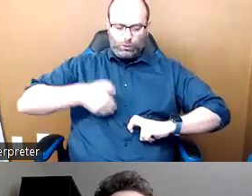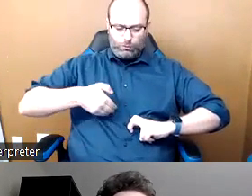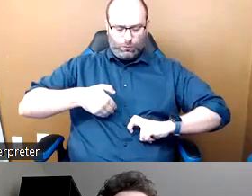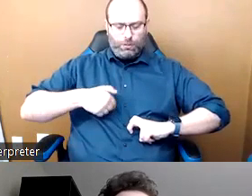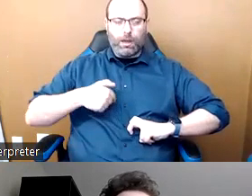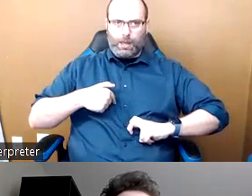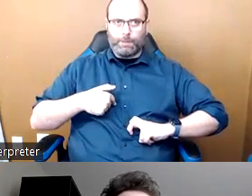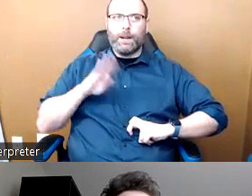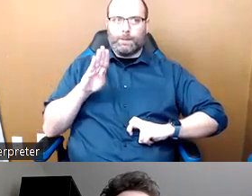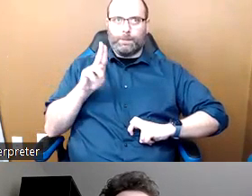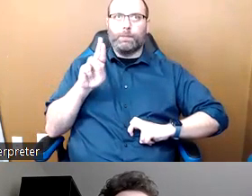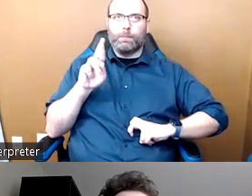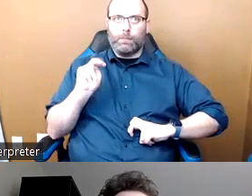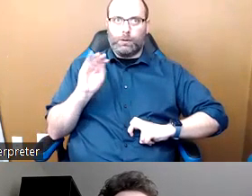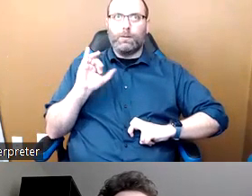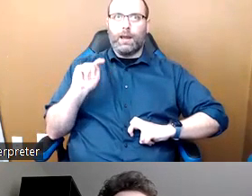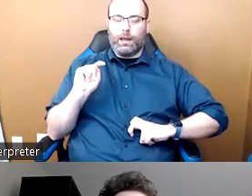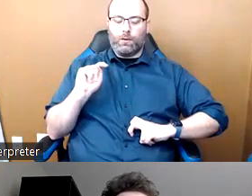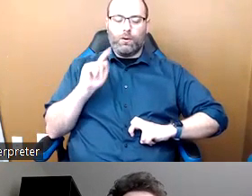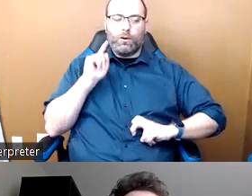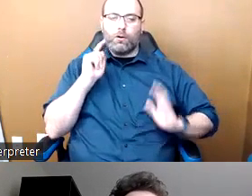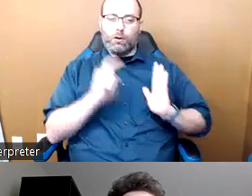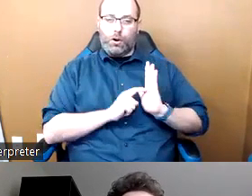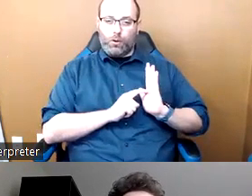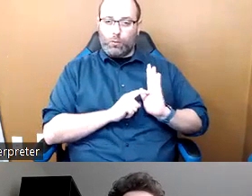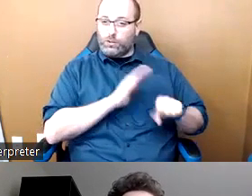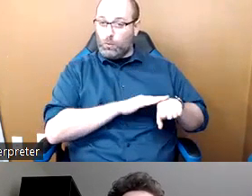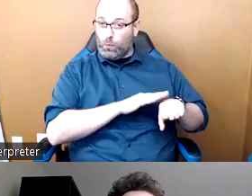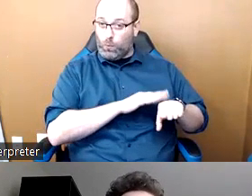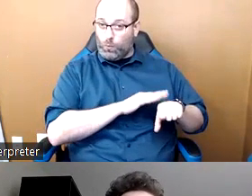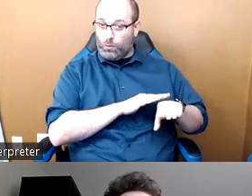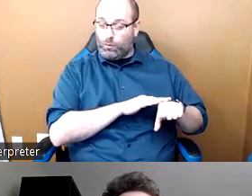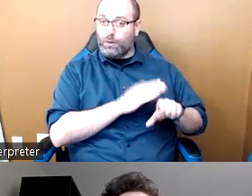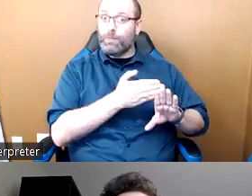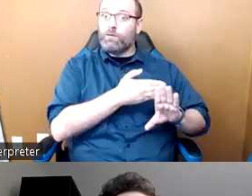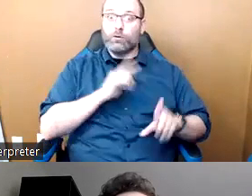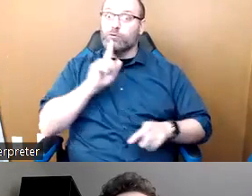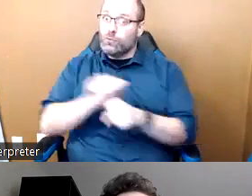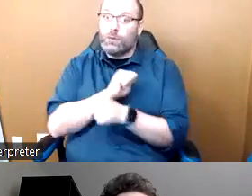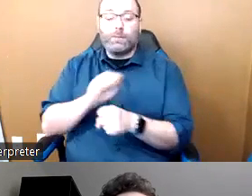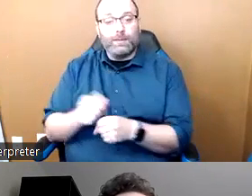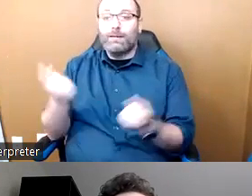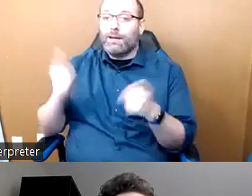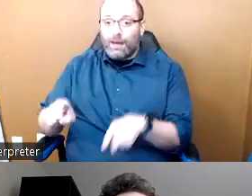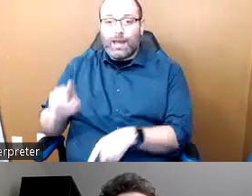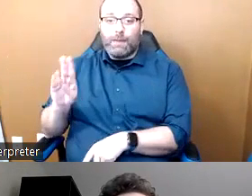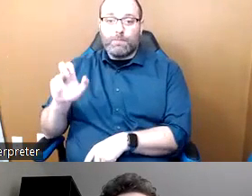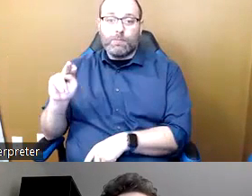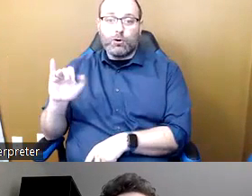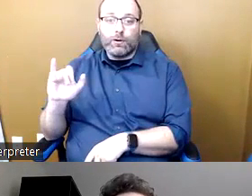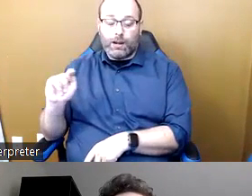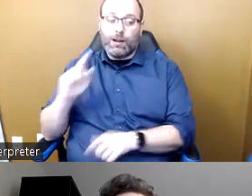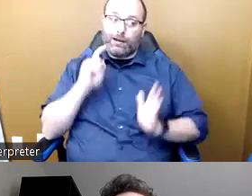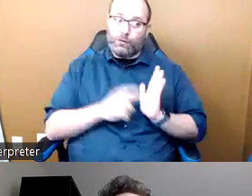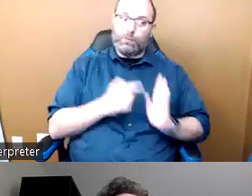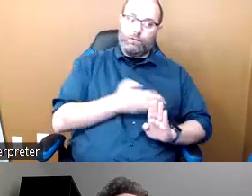out, recognizing the warning signs before you do get burnt out, and having a better idea of what you need